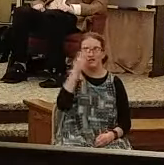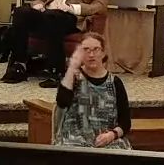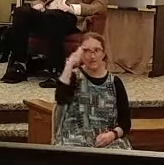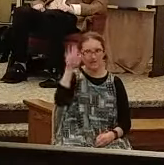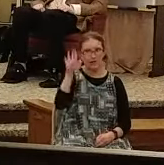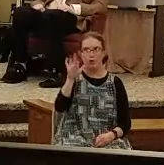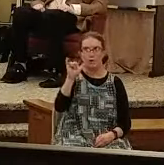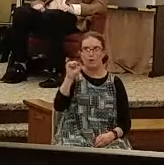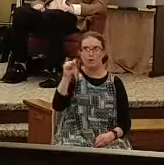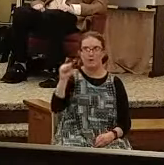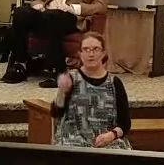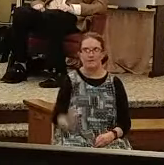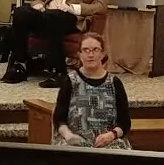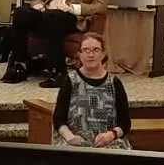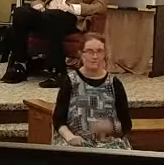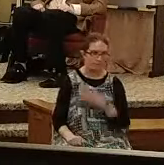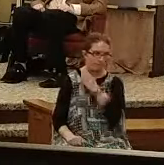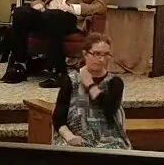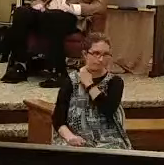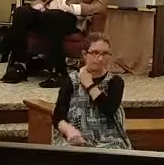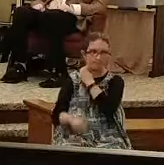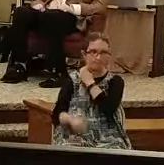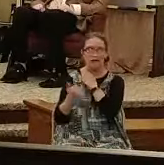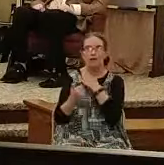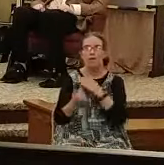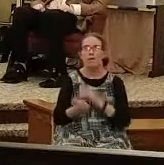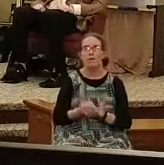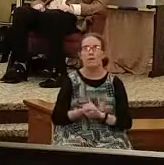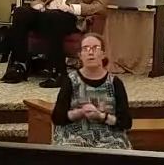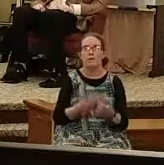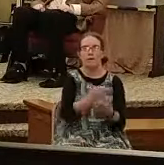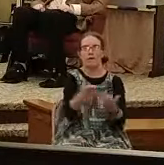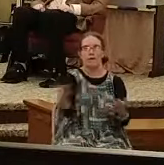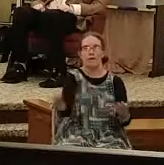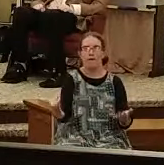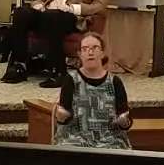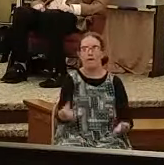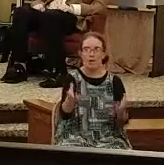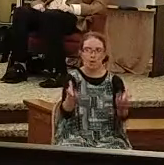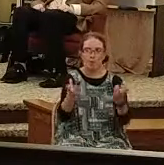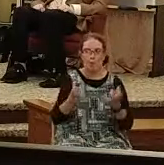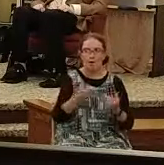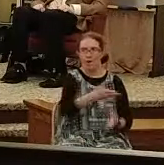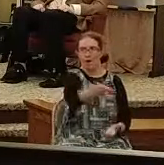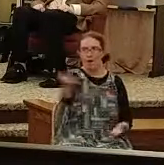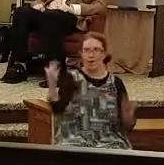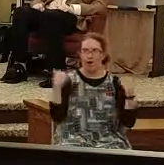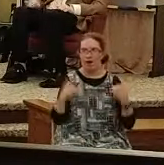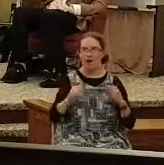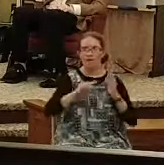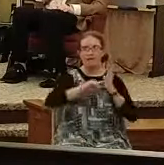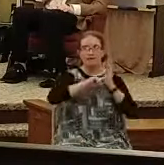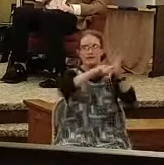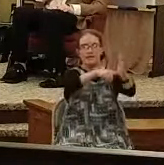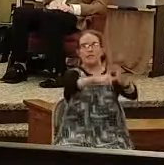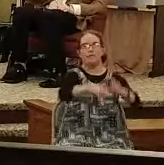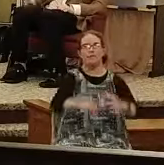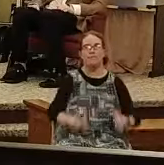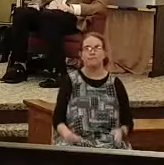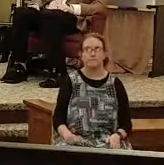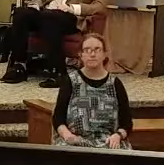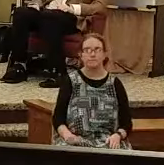yet. And the other thing was, he wanted us to have an example. Hallelujah.